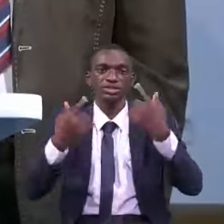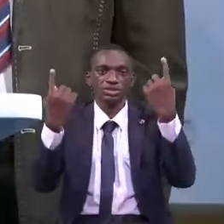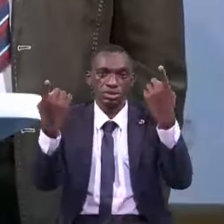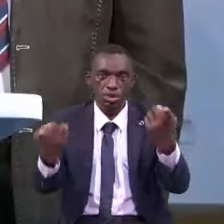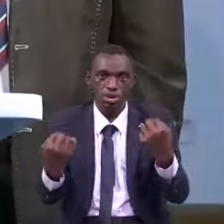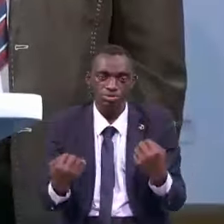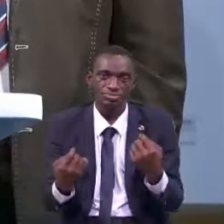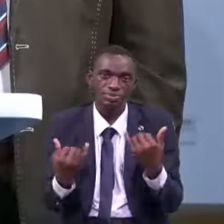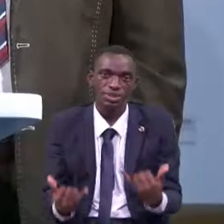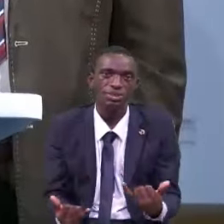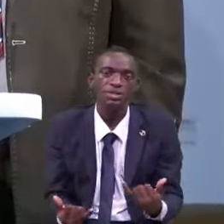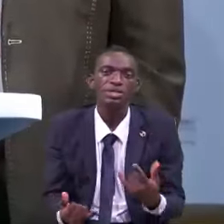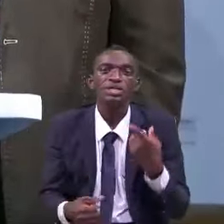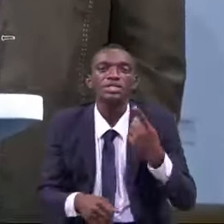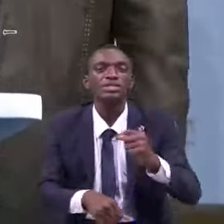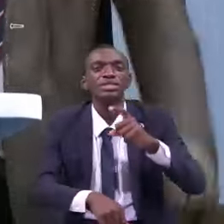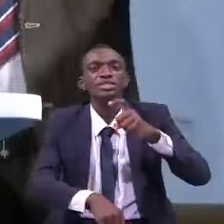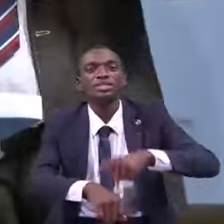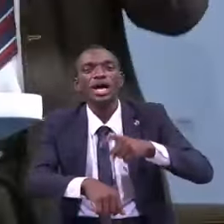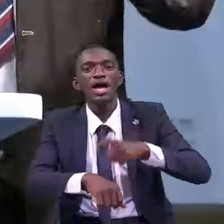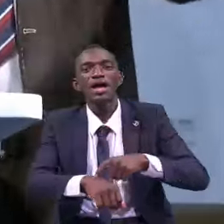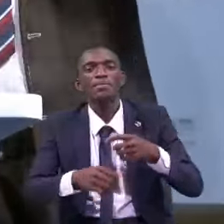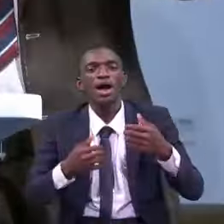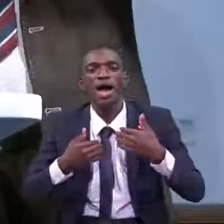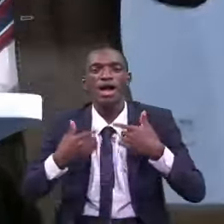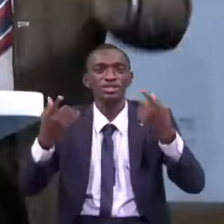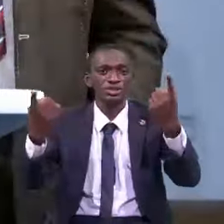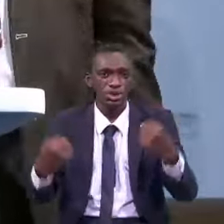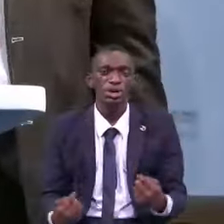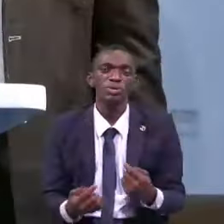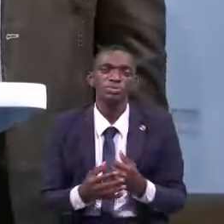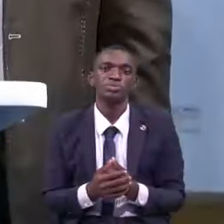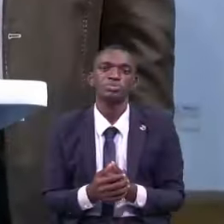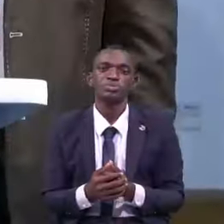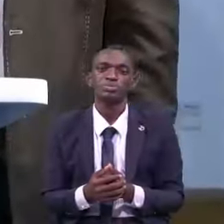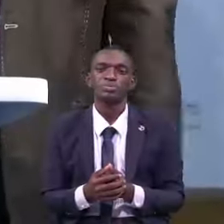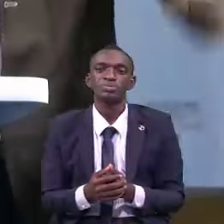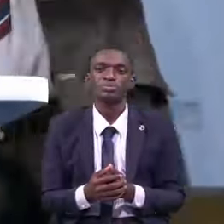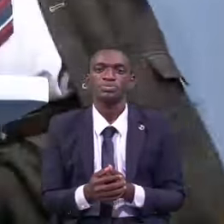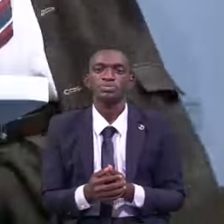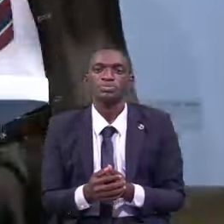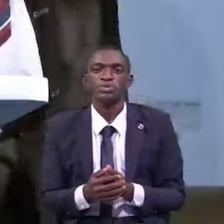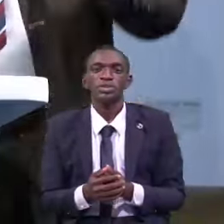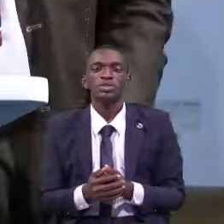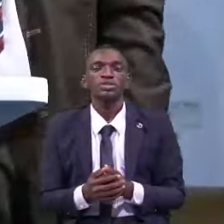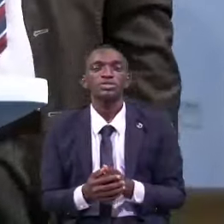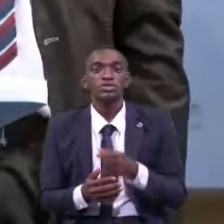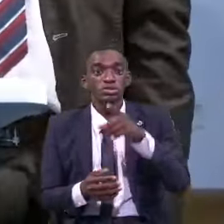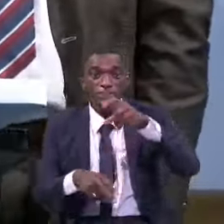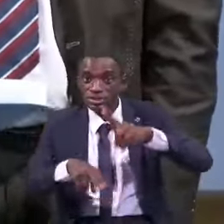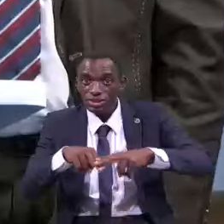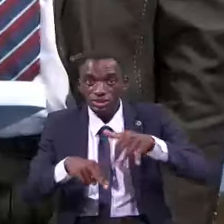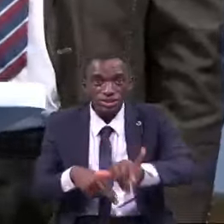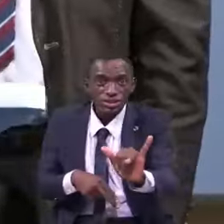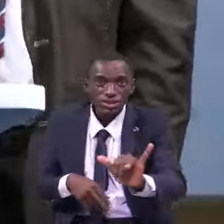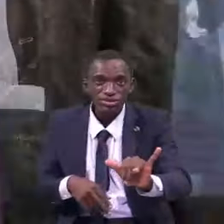le moment est arrivé. I say the hour has come. And you are still seated.